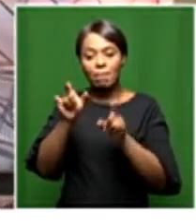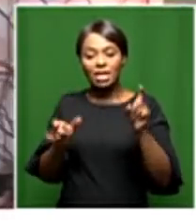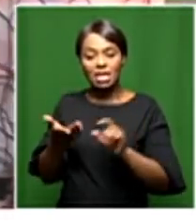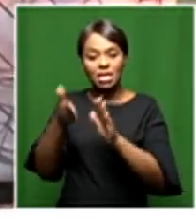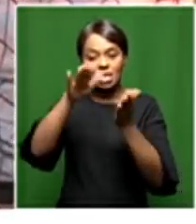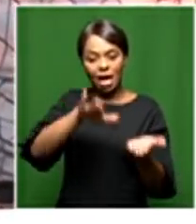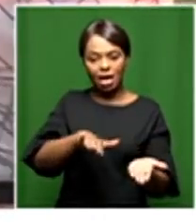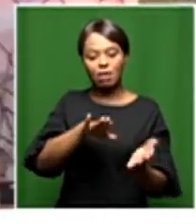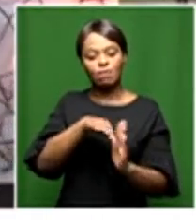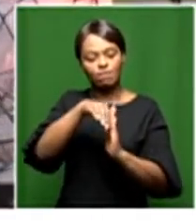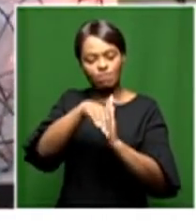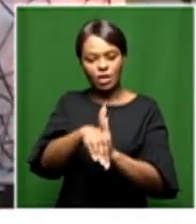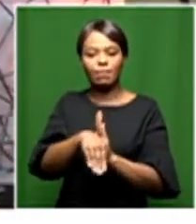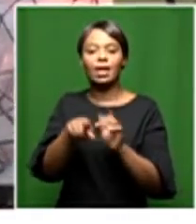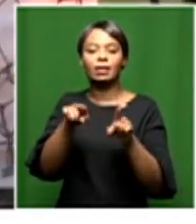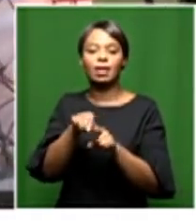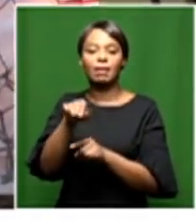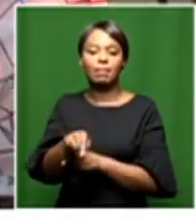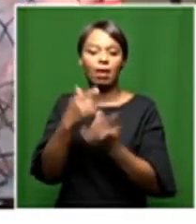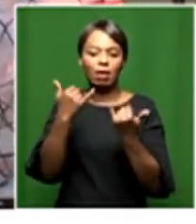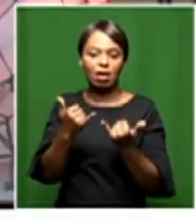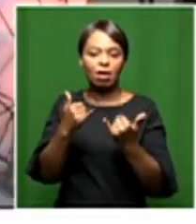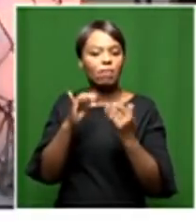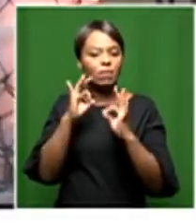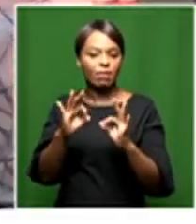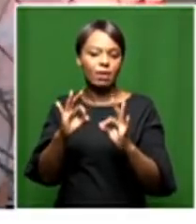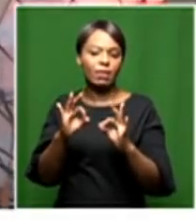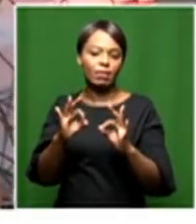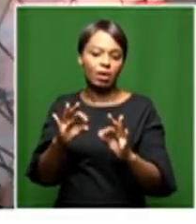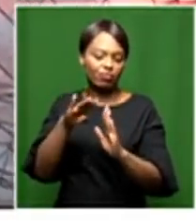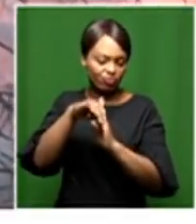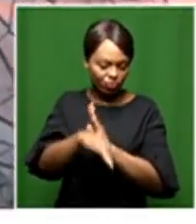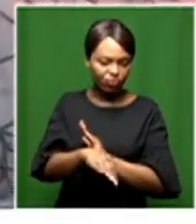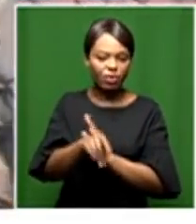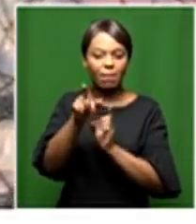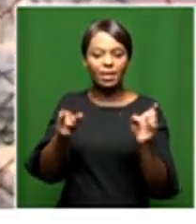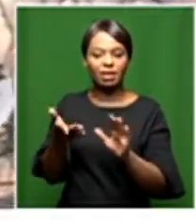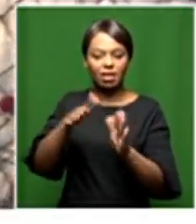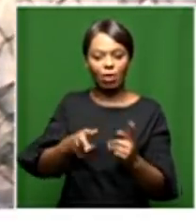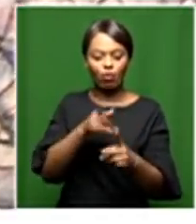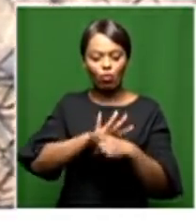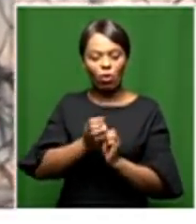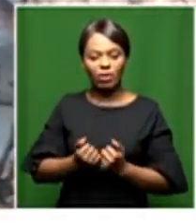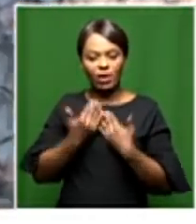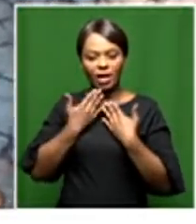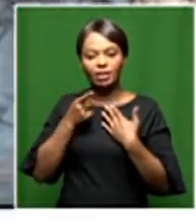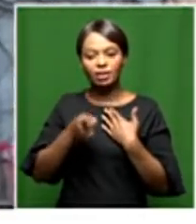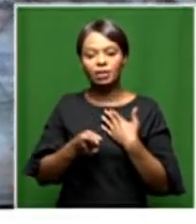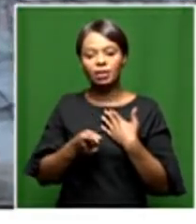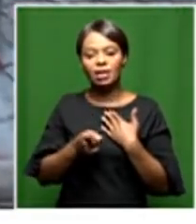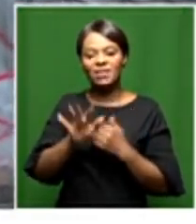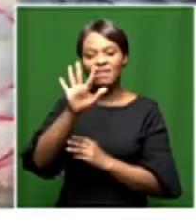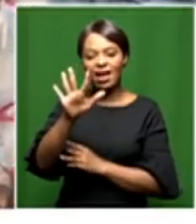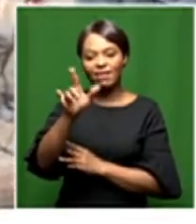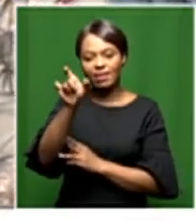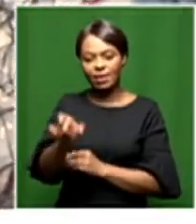down significantly. Your daily deaths significantly coming down. Yesterday, they only recorded about 5 deaths,